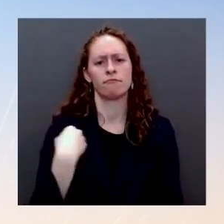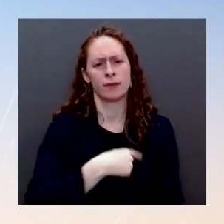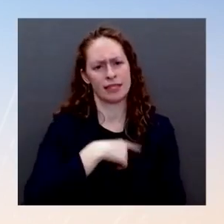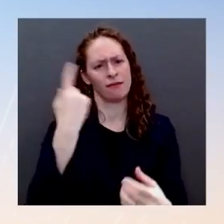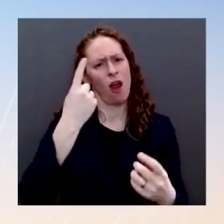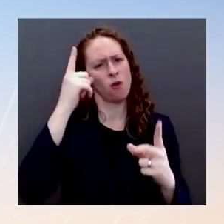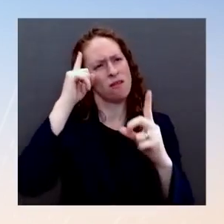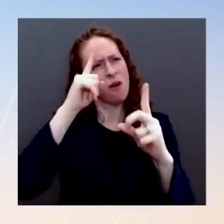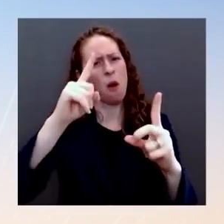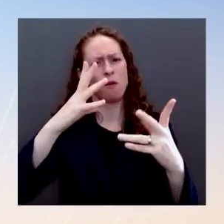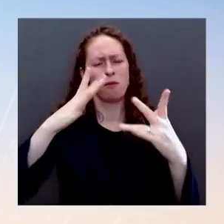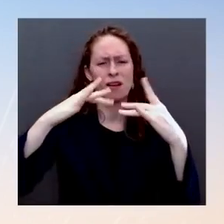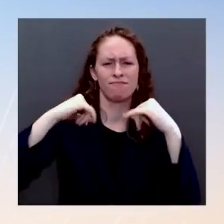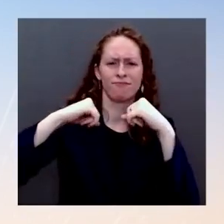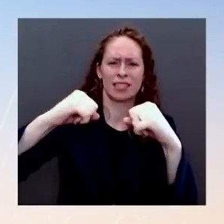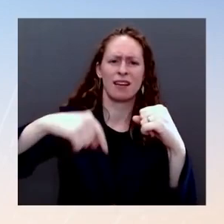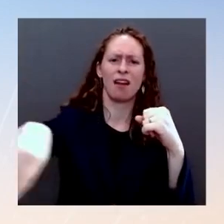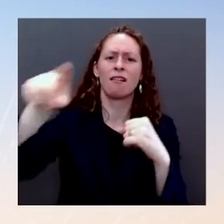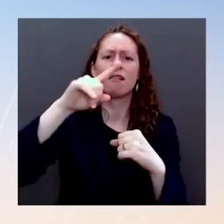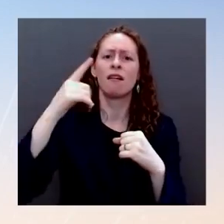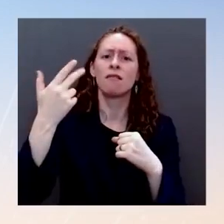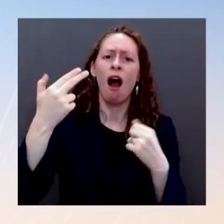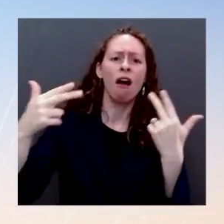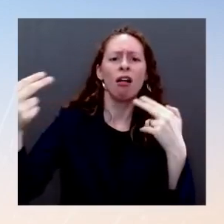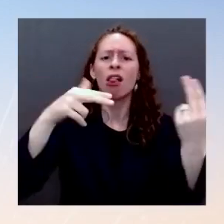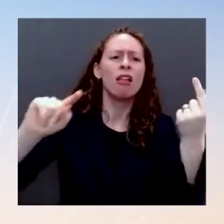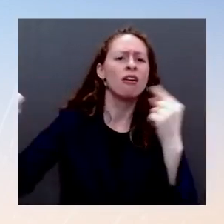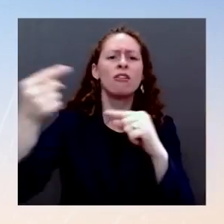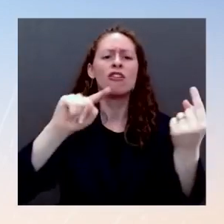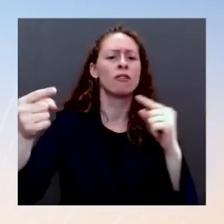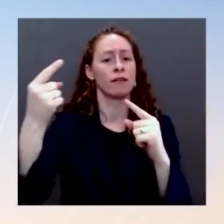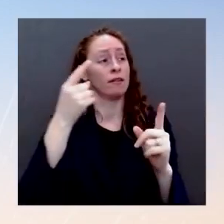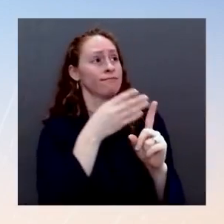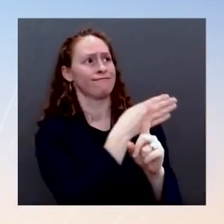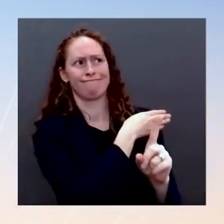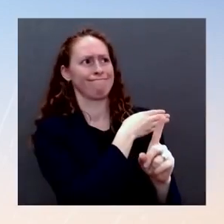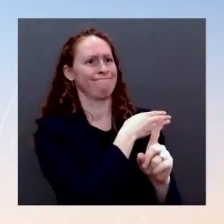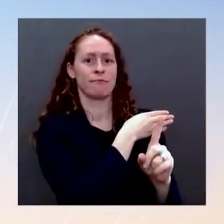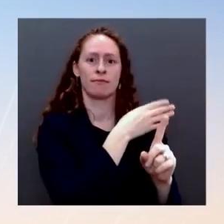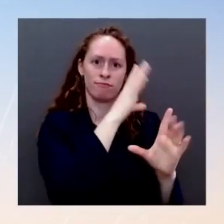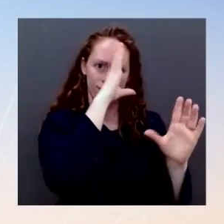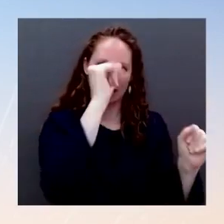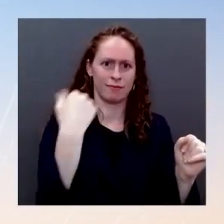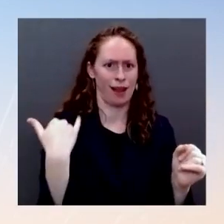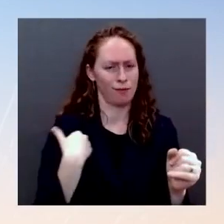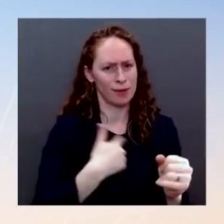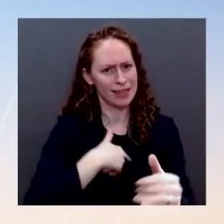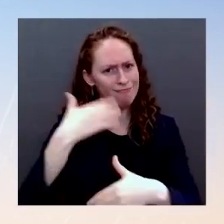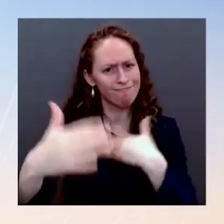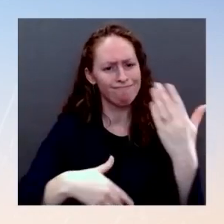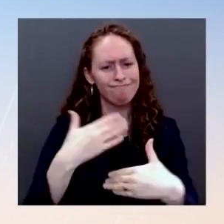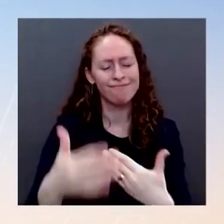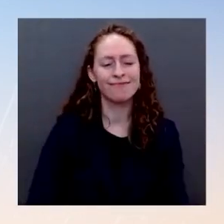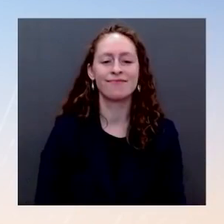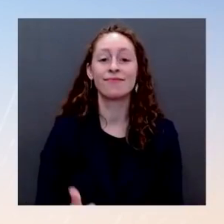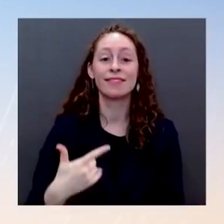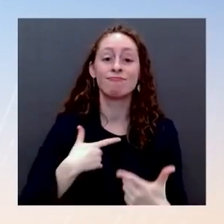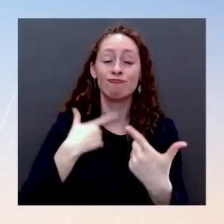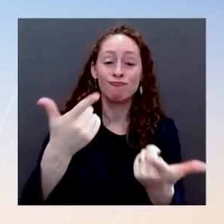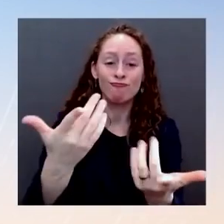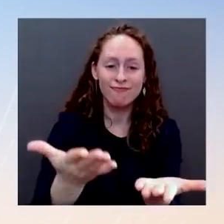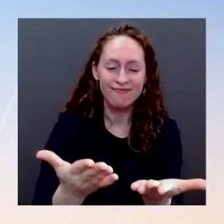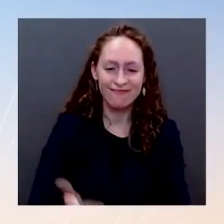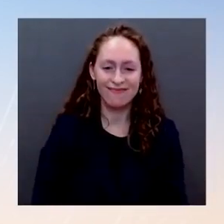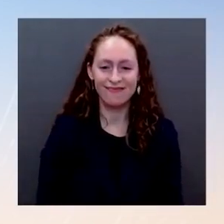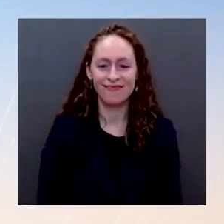us off? Thanks, Jen. Happy New Year. Happy New Year. Team. I just wanted to start off with getting an update on the 500 million